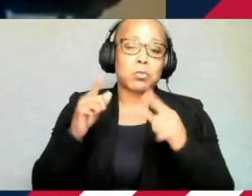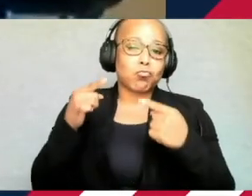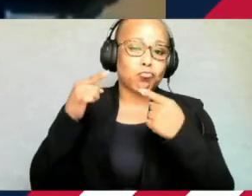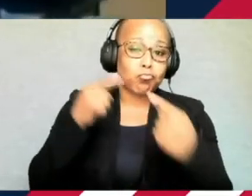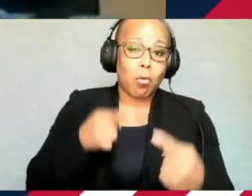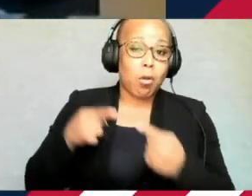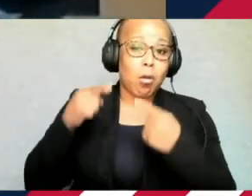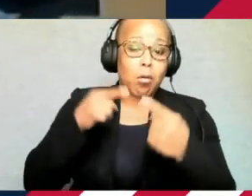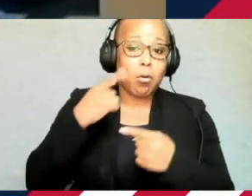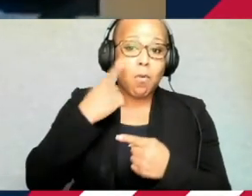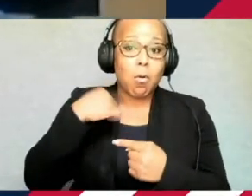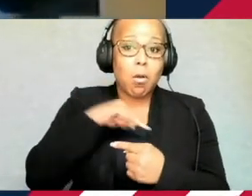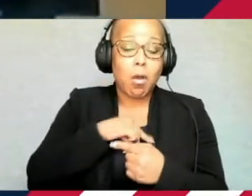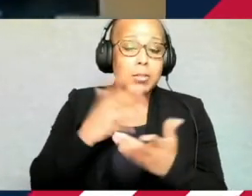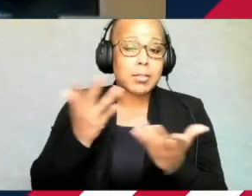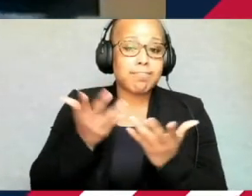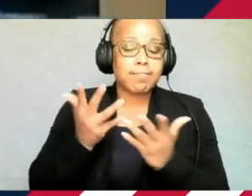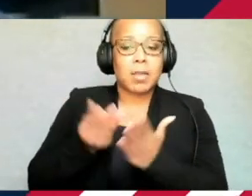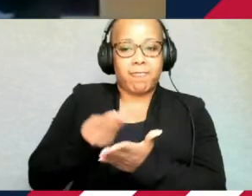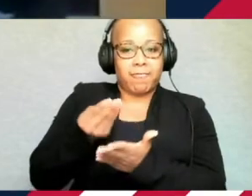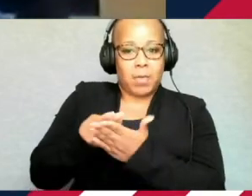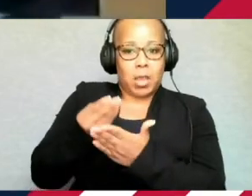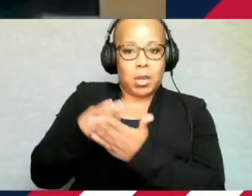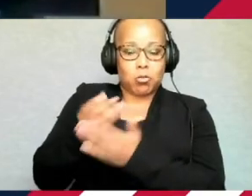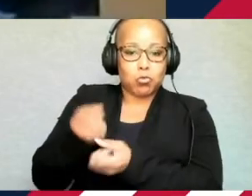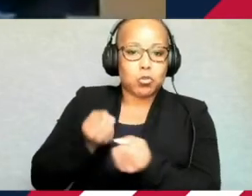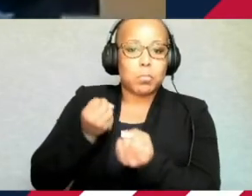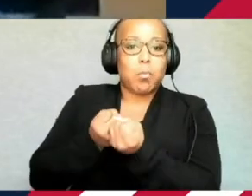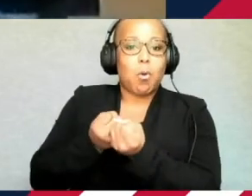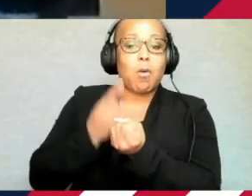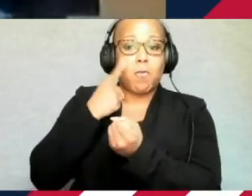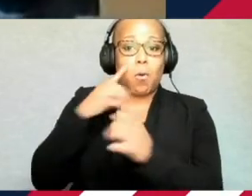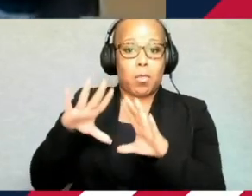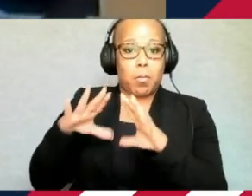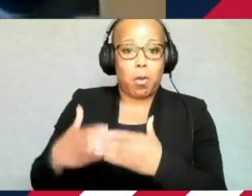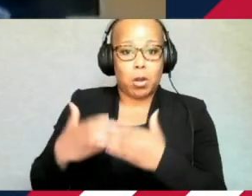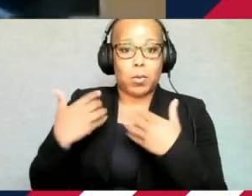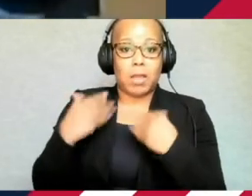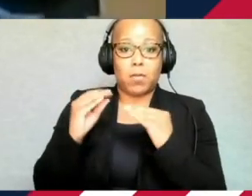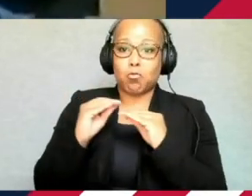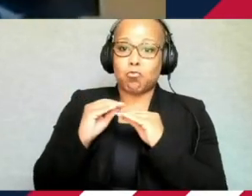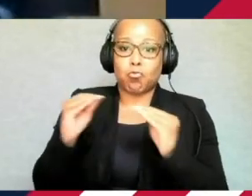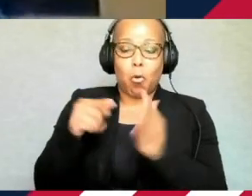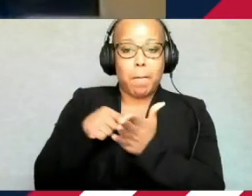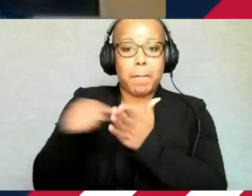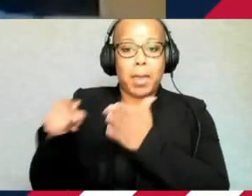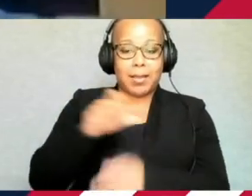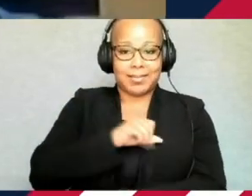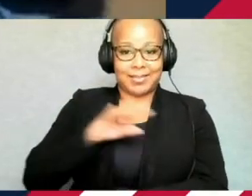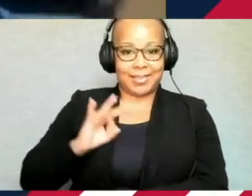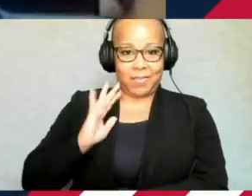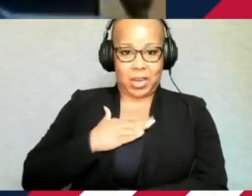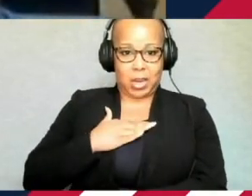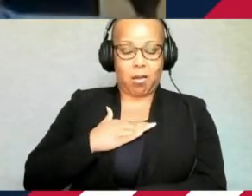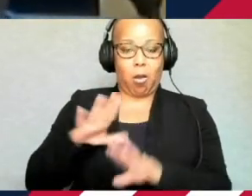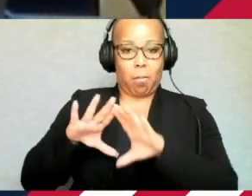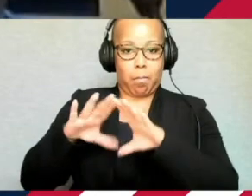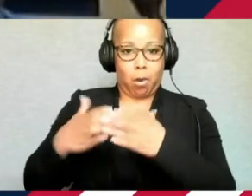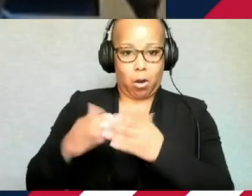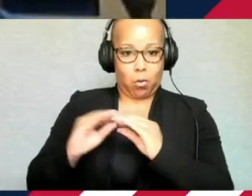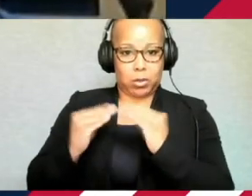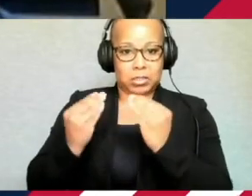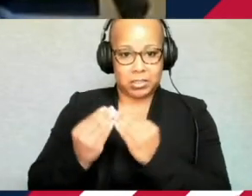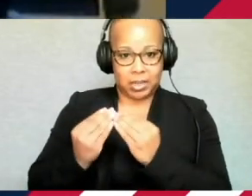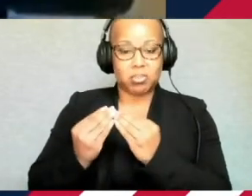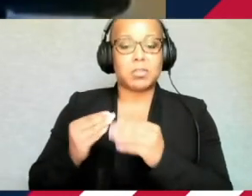been financial support for the party. We have no paid staff in our party organization, the Northern